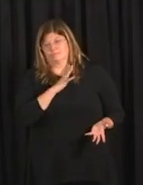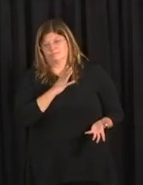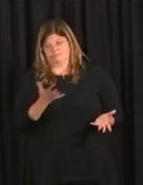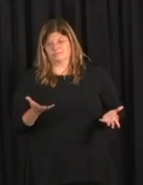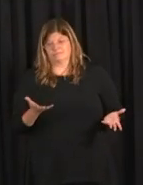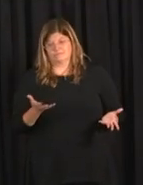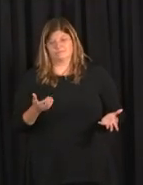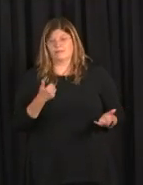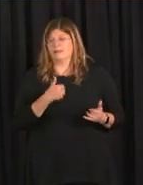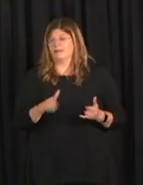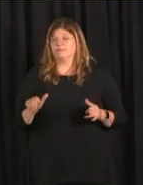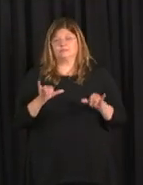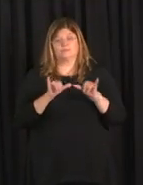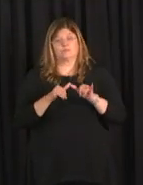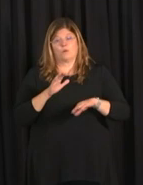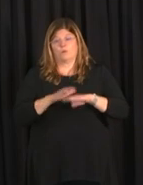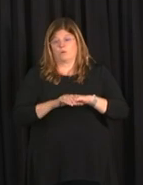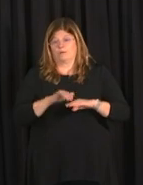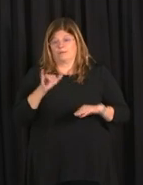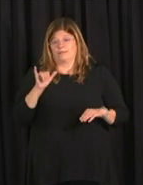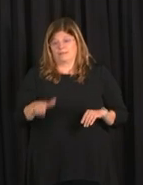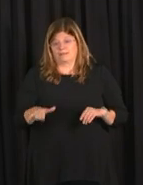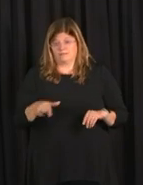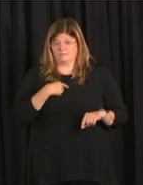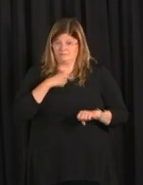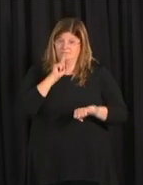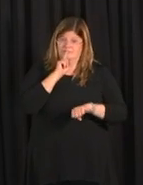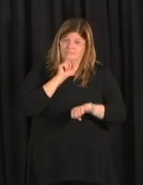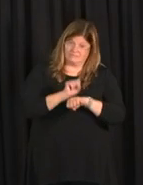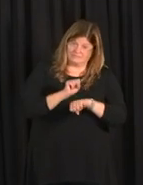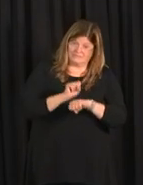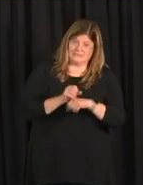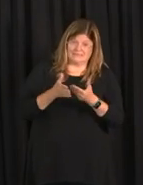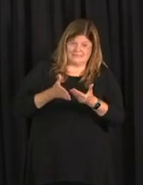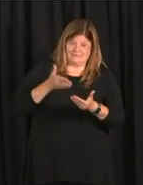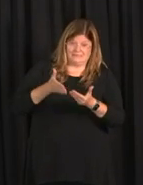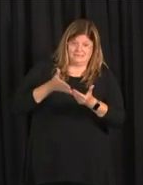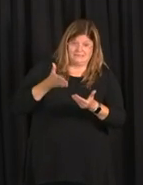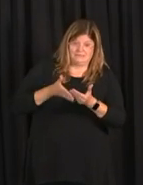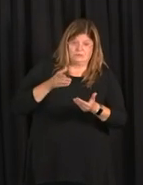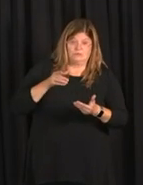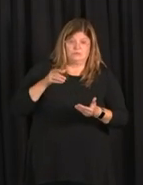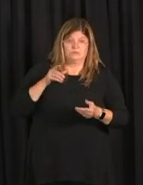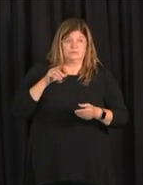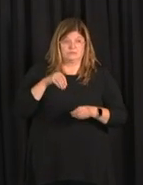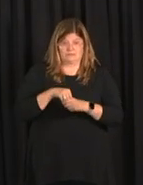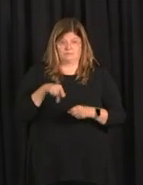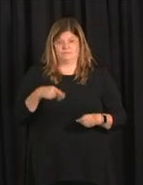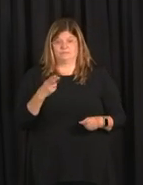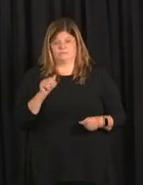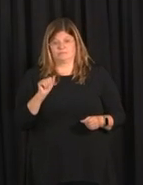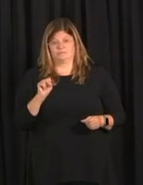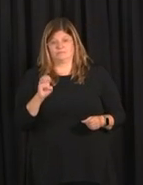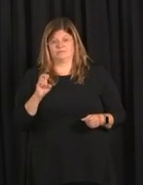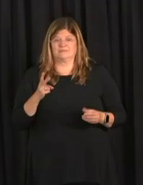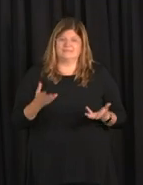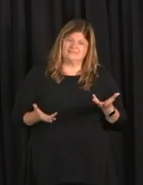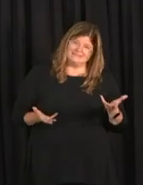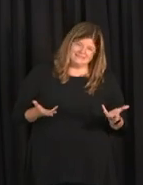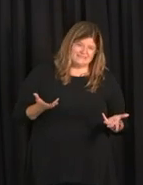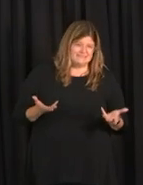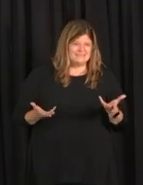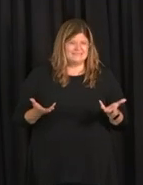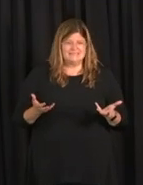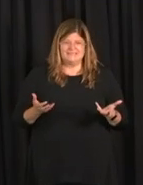there other metrics on here that we've actually made it easier to be in phase 2 that we should be aware of? Well, again, it's